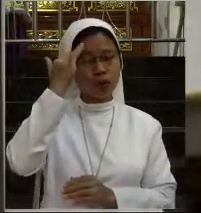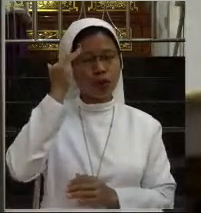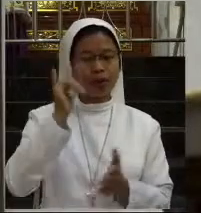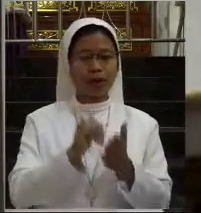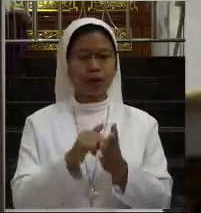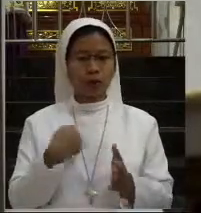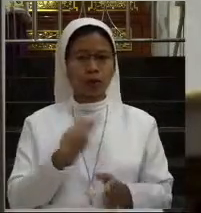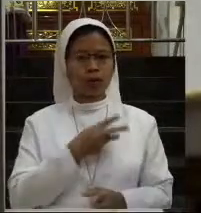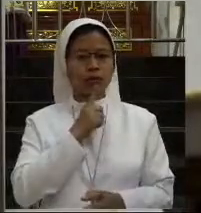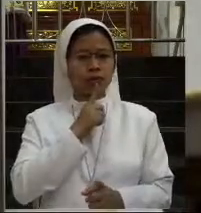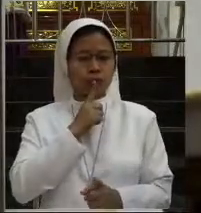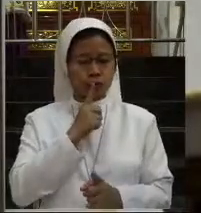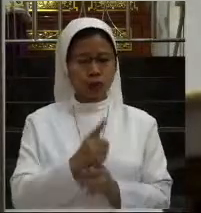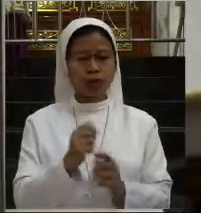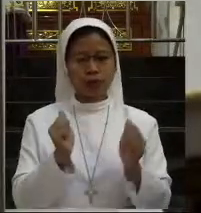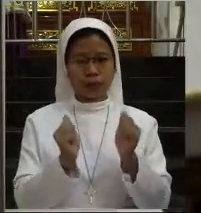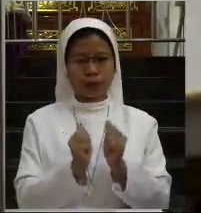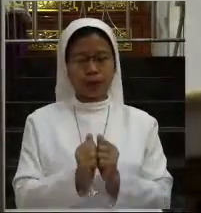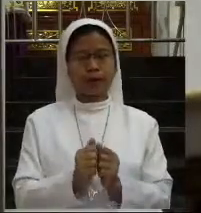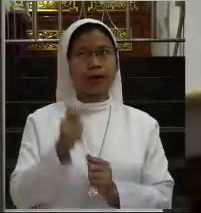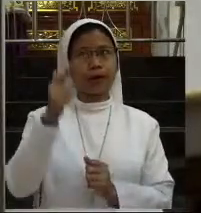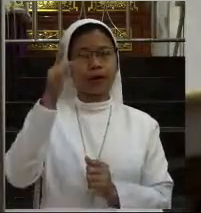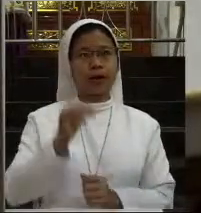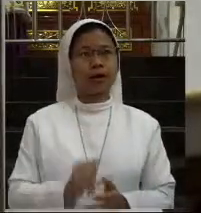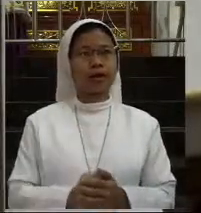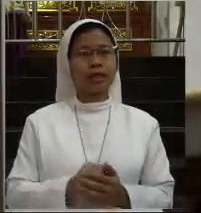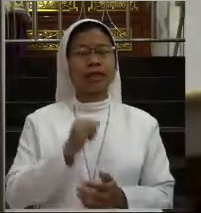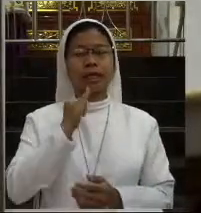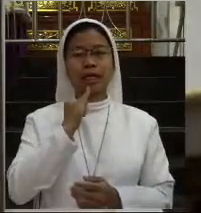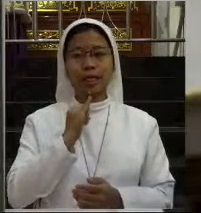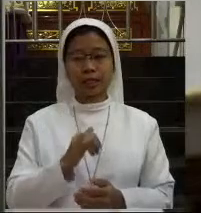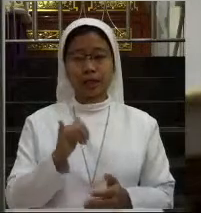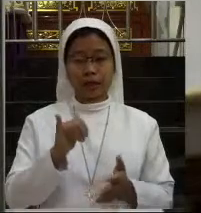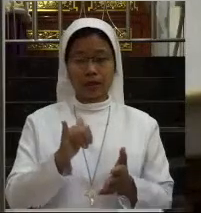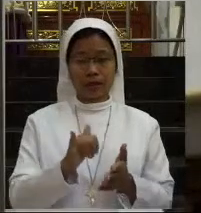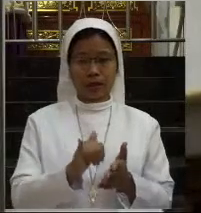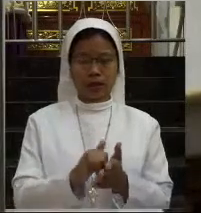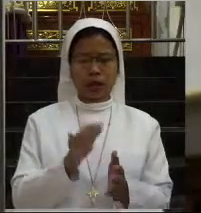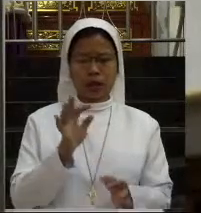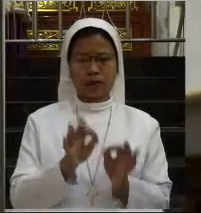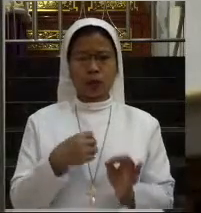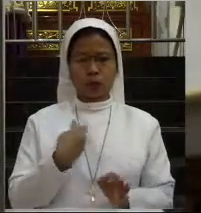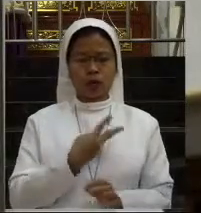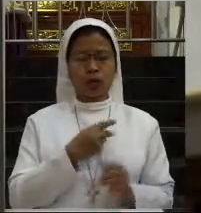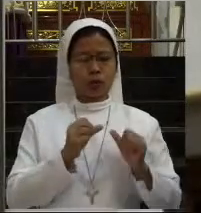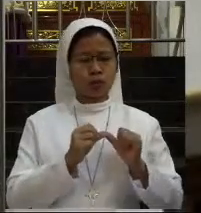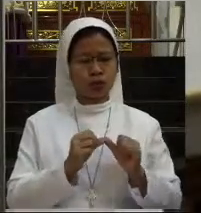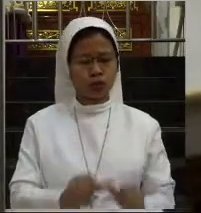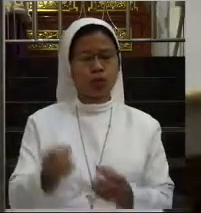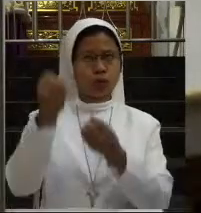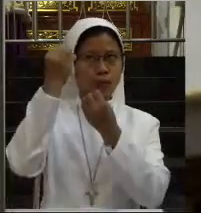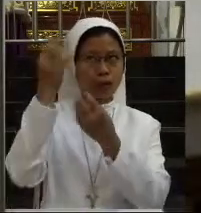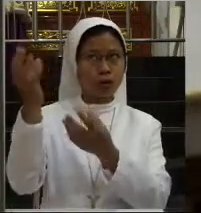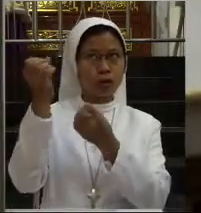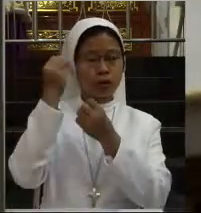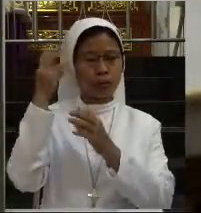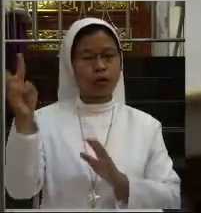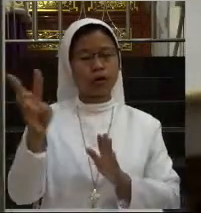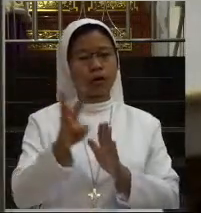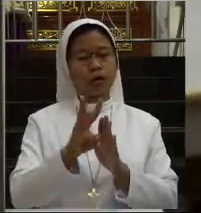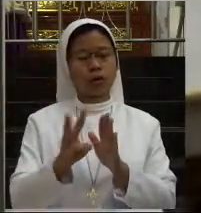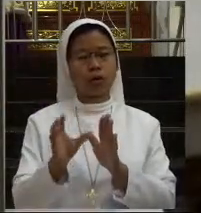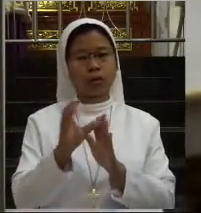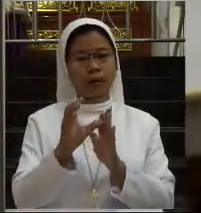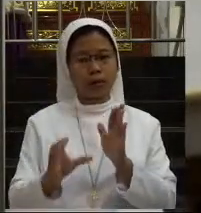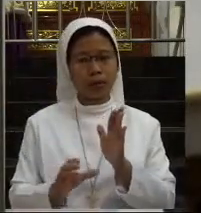in union with Him. Whoever claims to abide in Him ought to walk